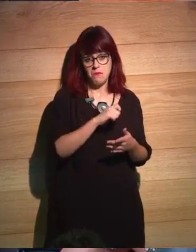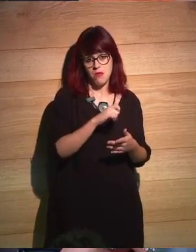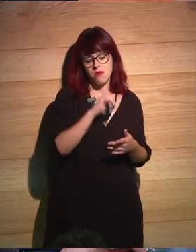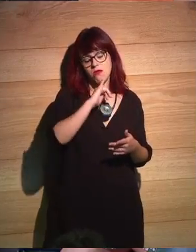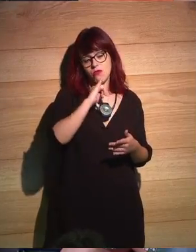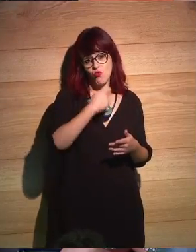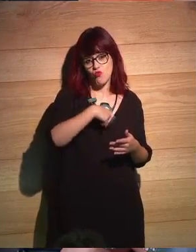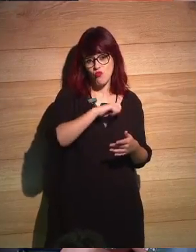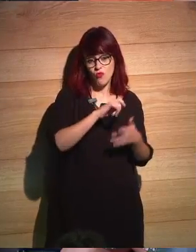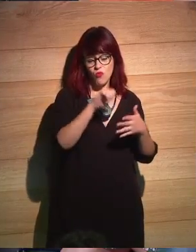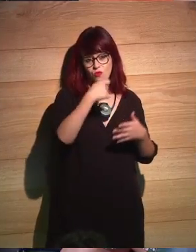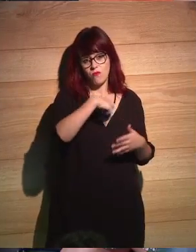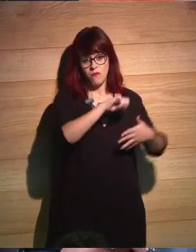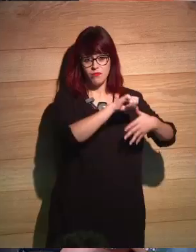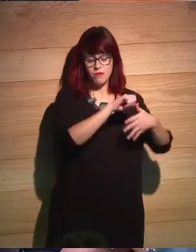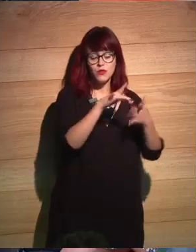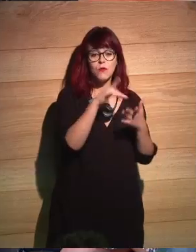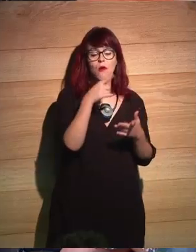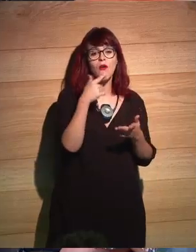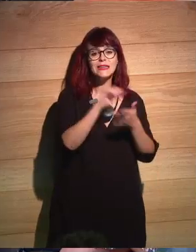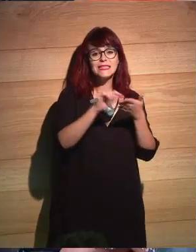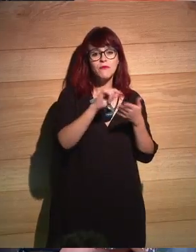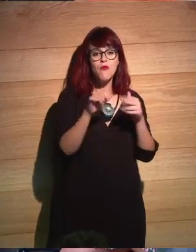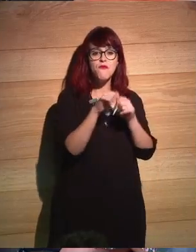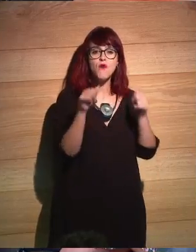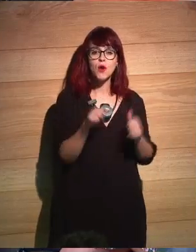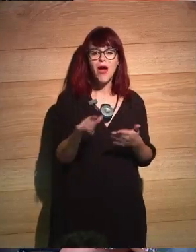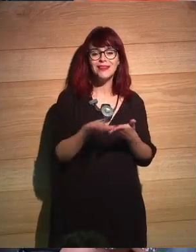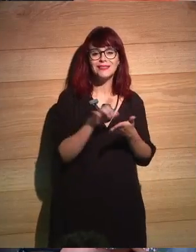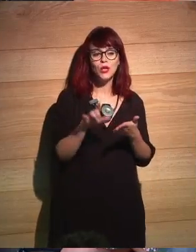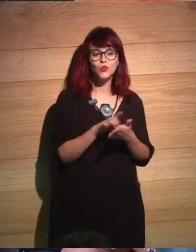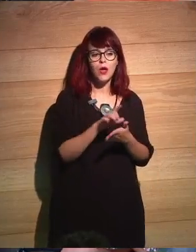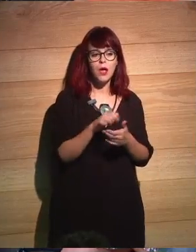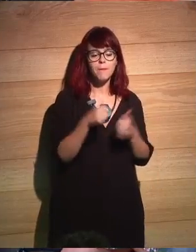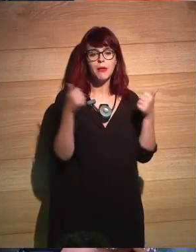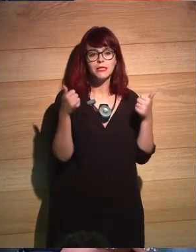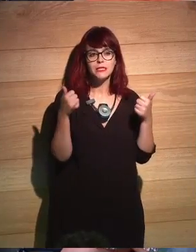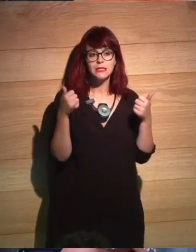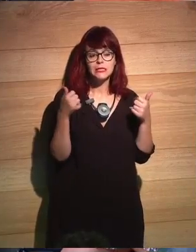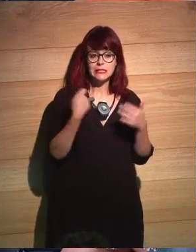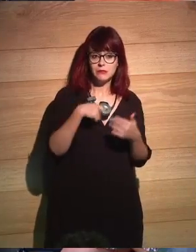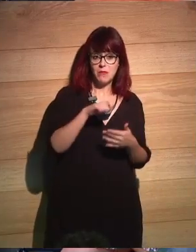that is written in Spanish is that in Spanish we write